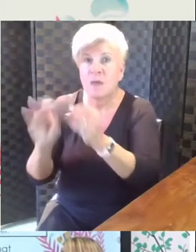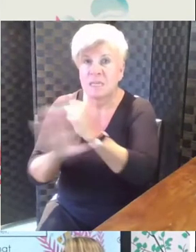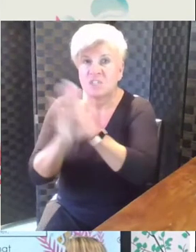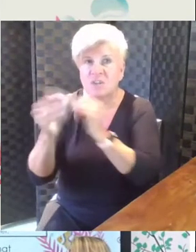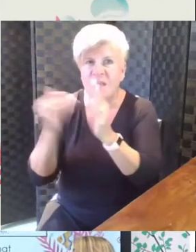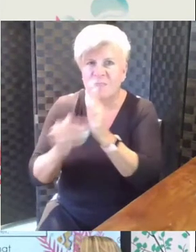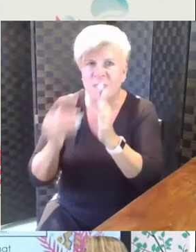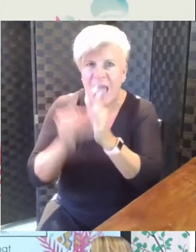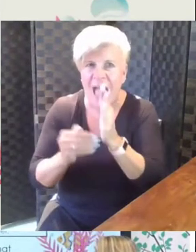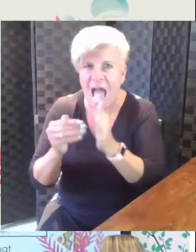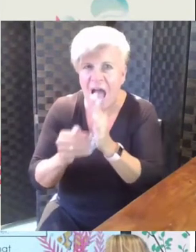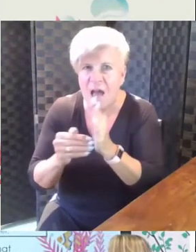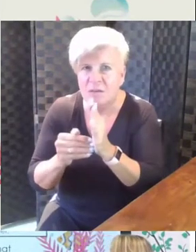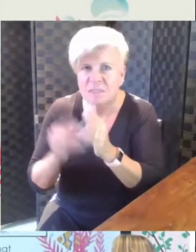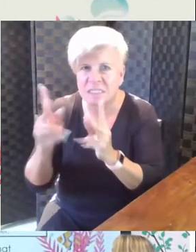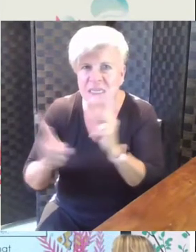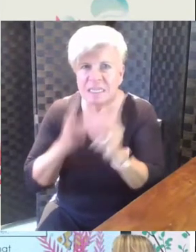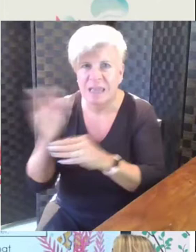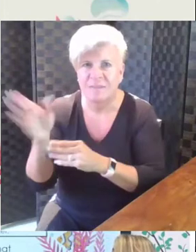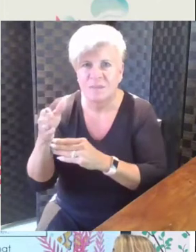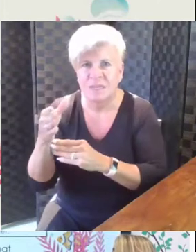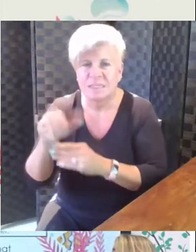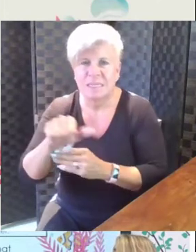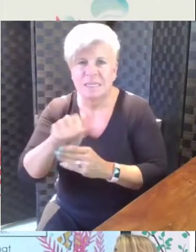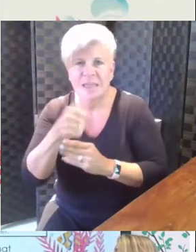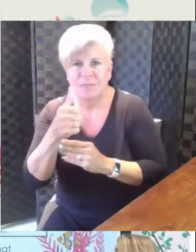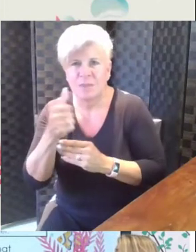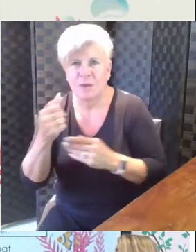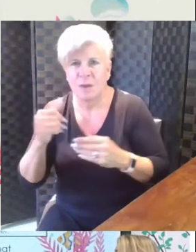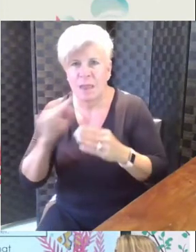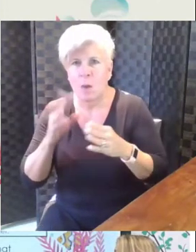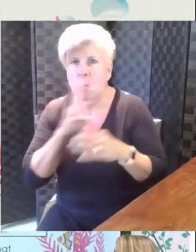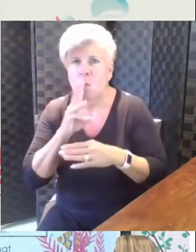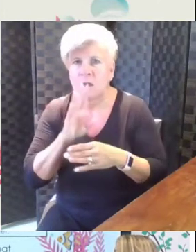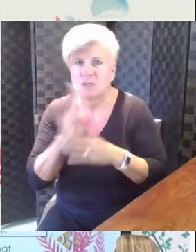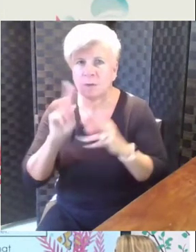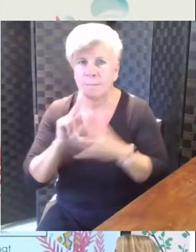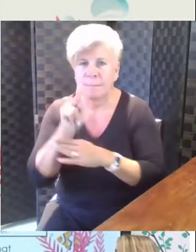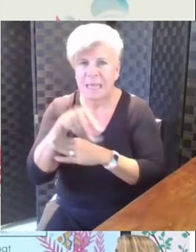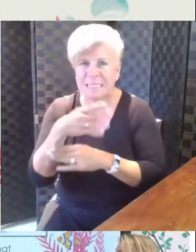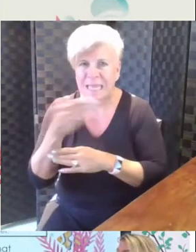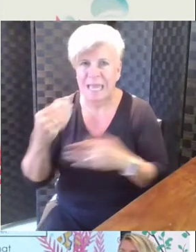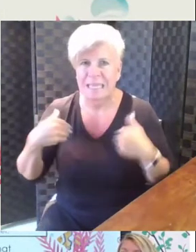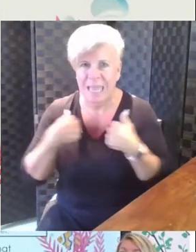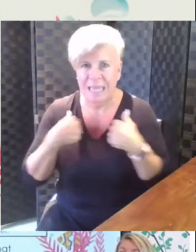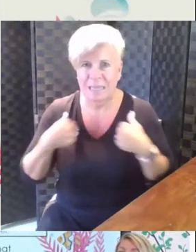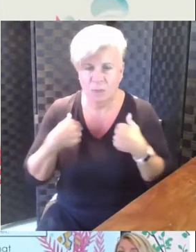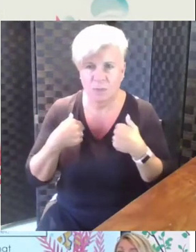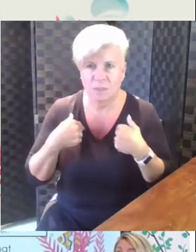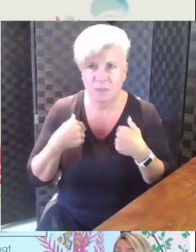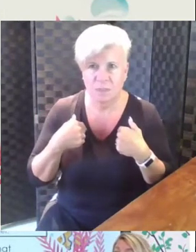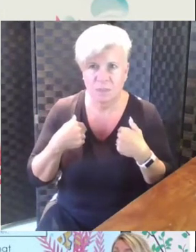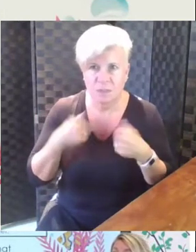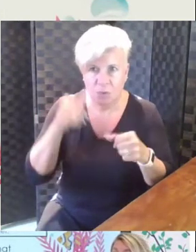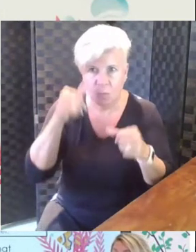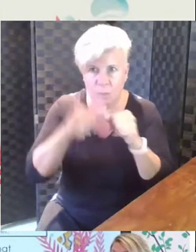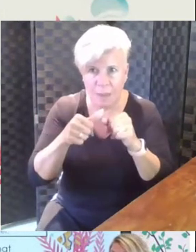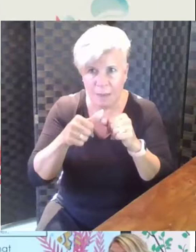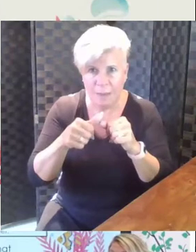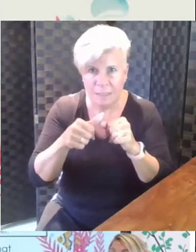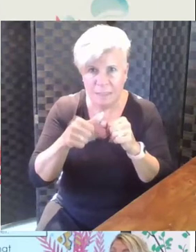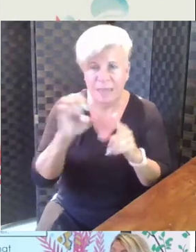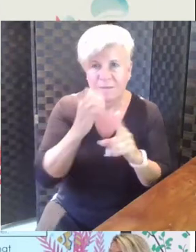I can see that it says reefs provide shelter to thousands of species of fish and other marine plants and animals. So remember, it's